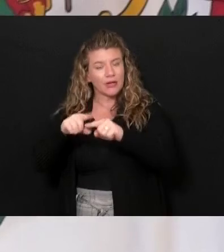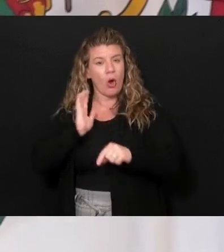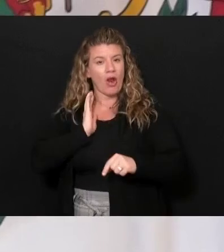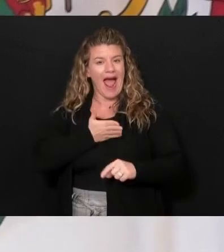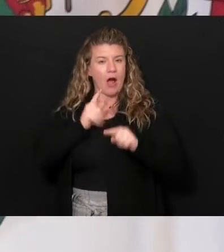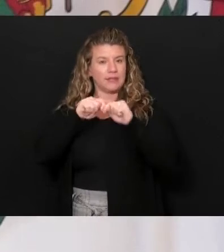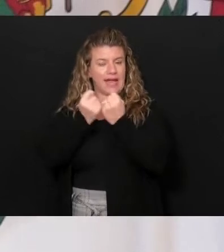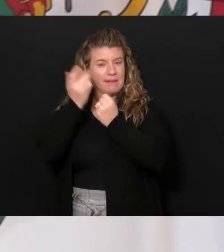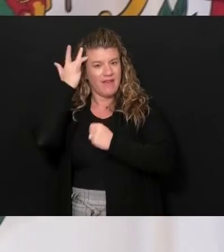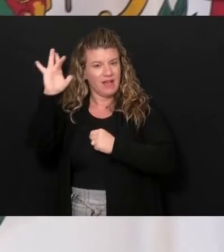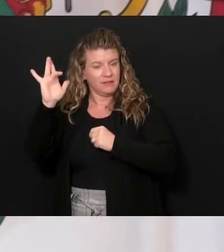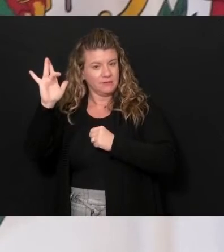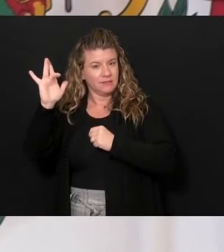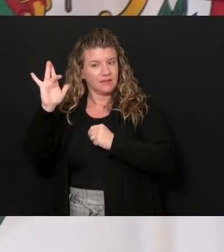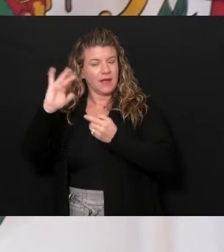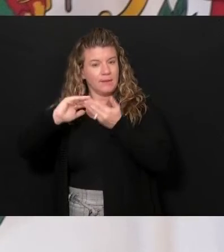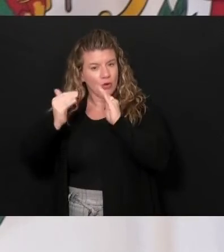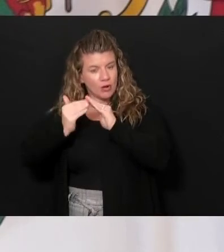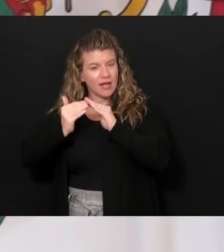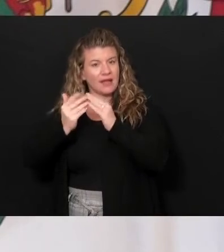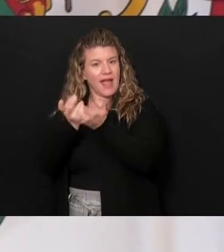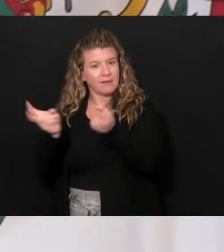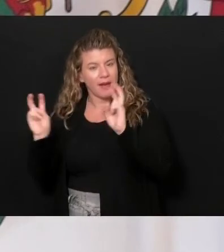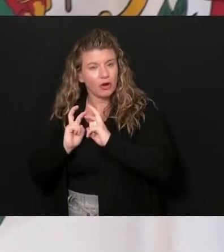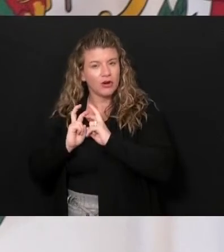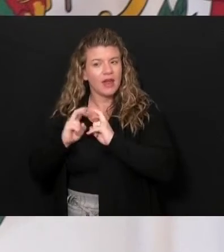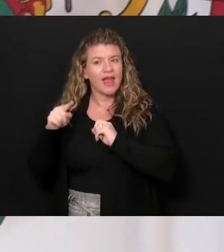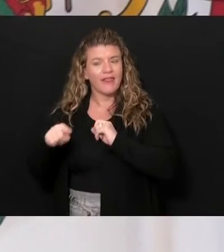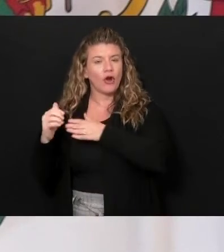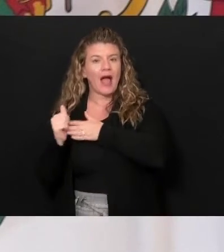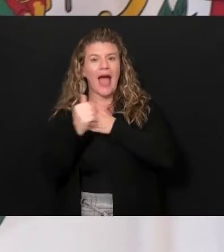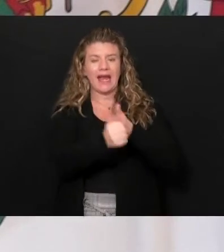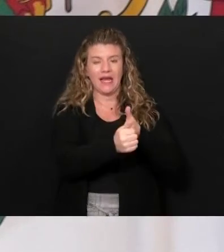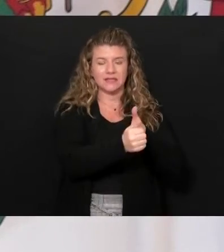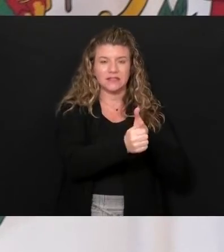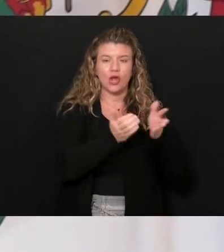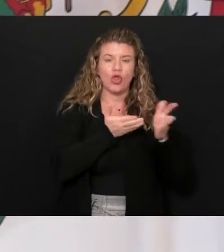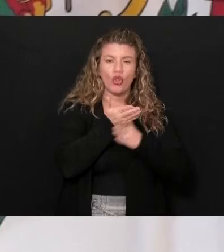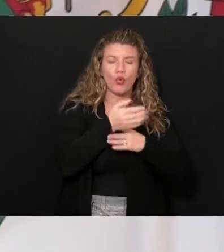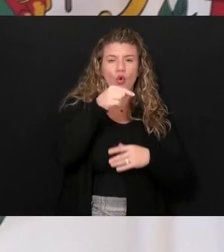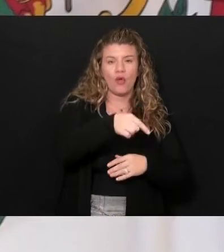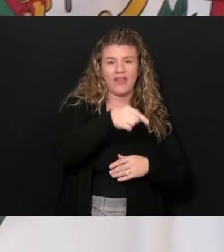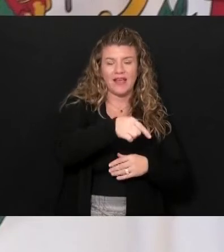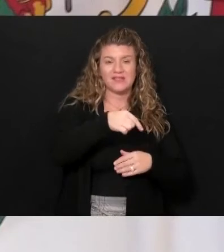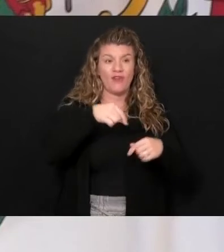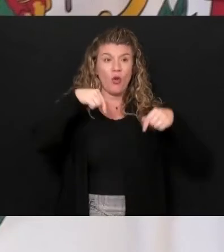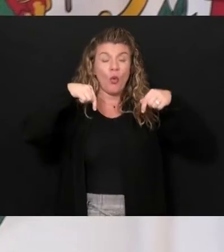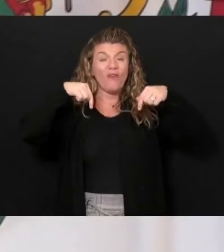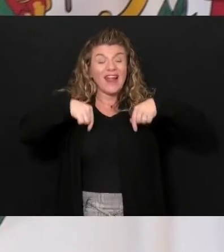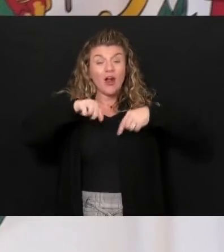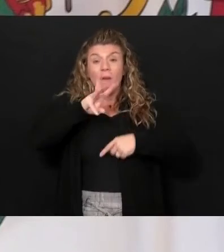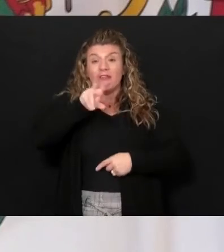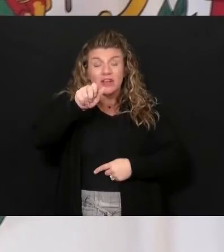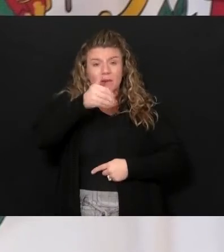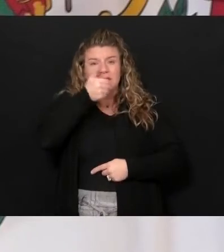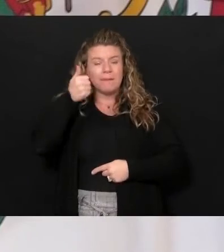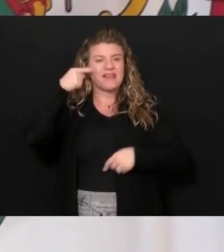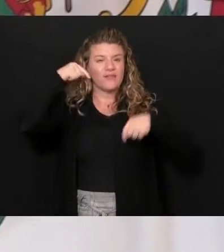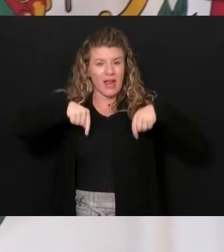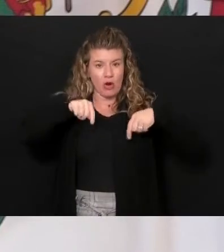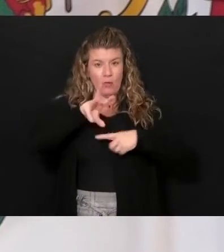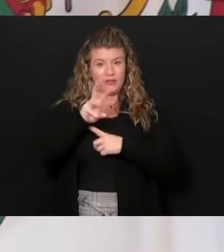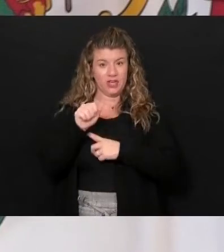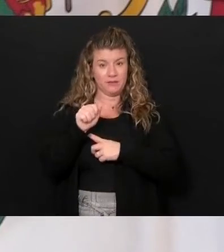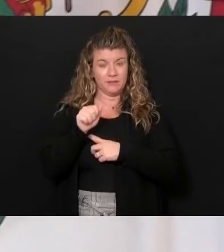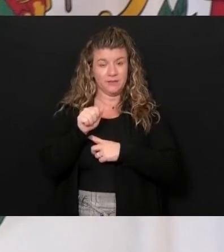experts and our health community and everything to be able to guide us through this from West Virginia's standpoint. You know,